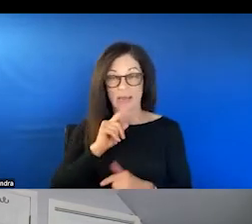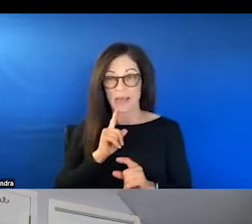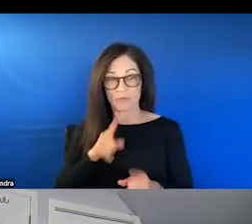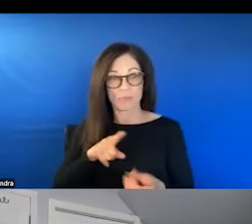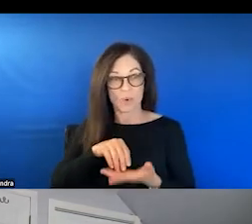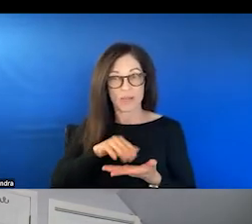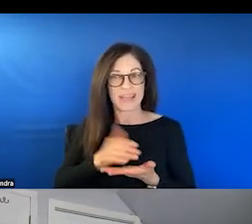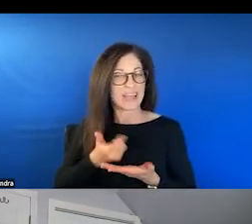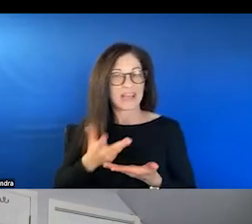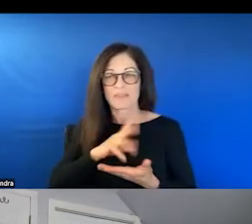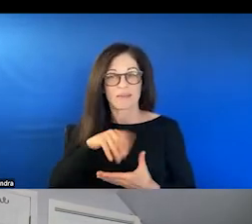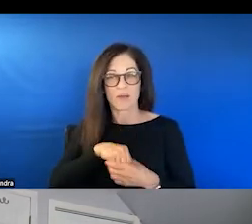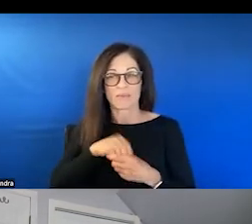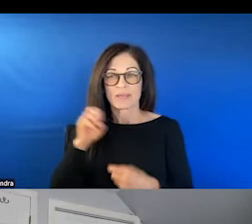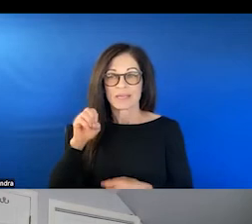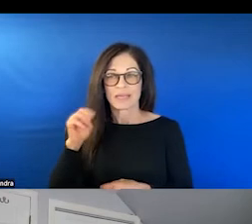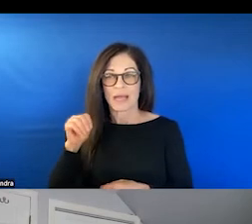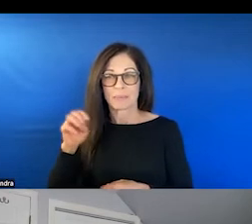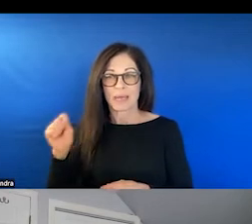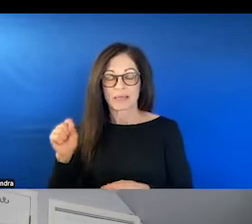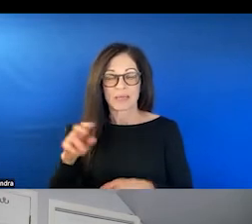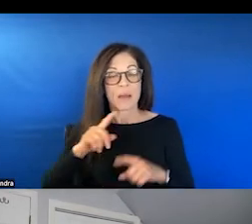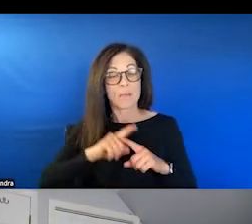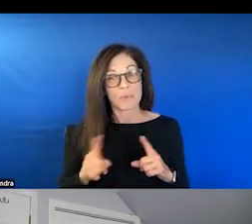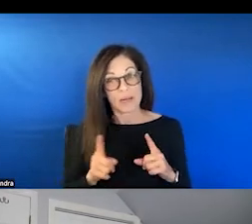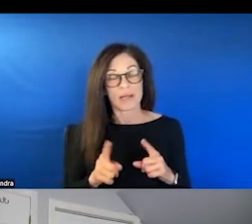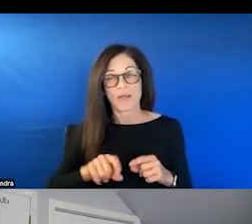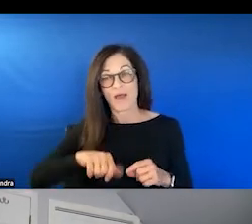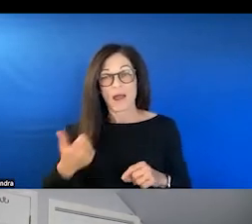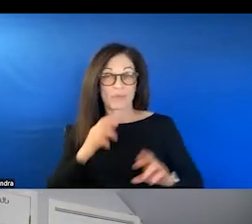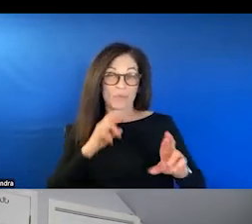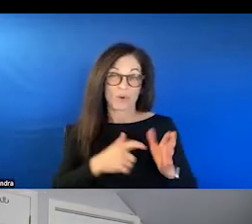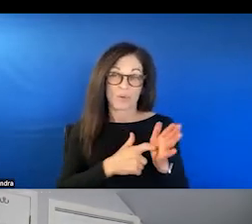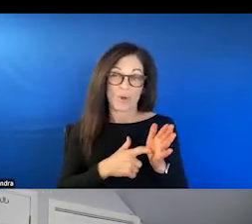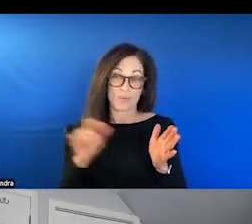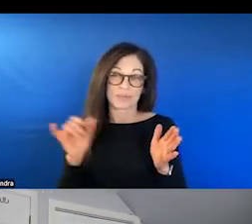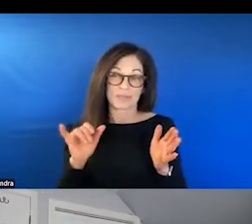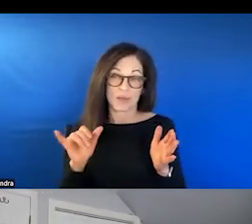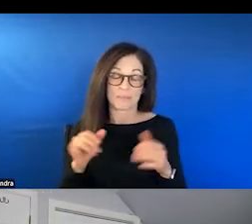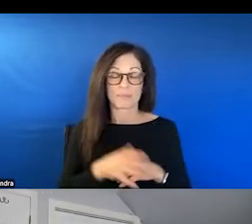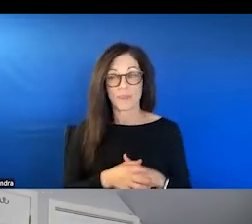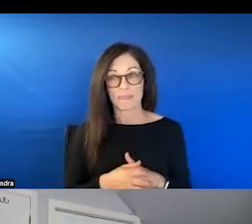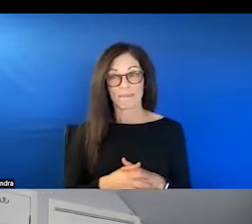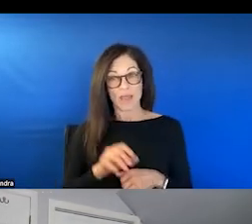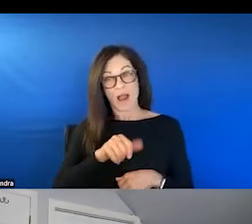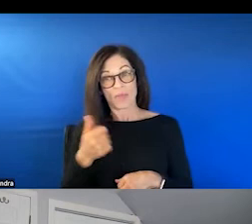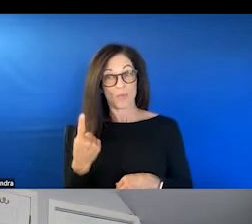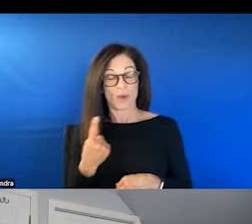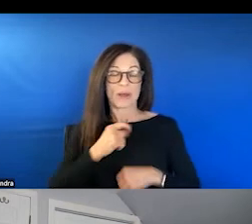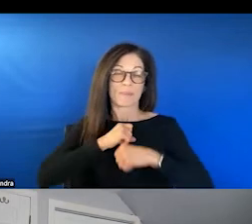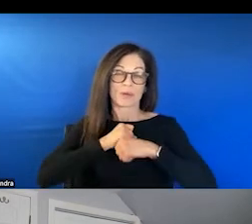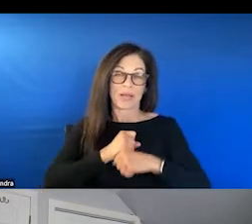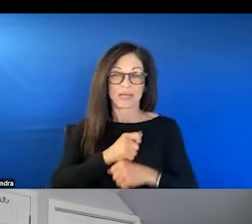involving EMS, primarily to the state, but there are other reporting requirements as well. And the other protects patient